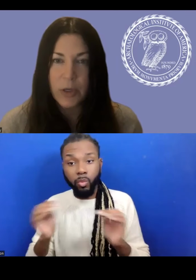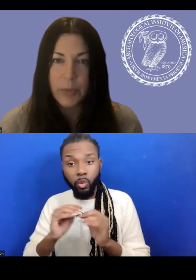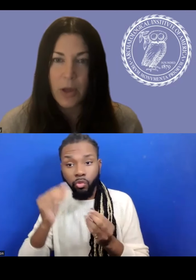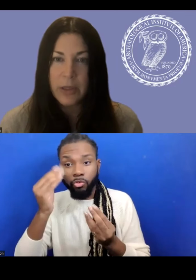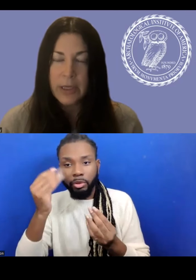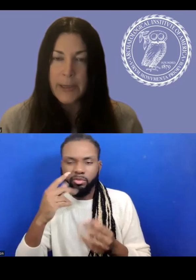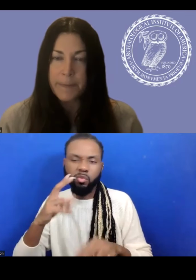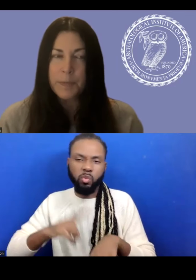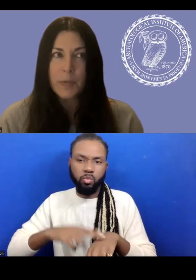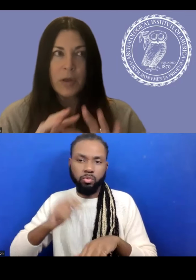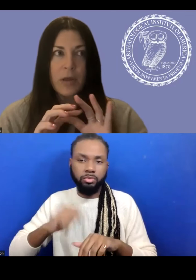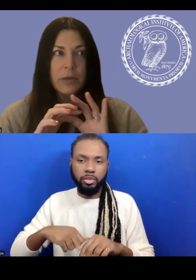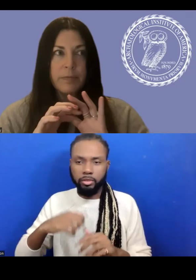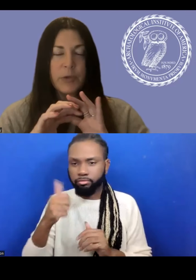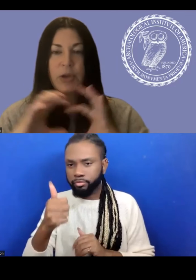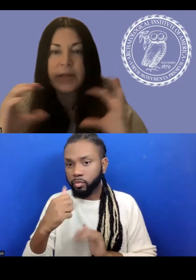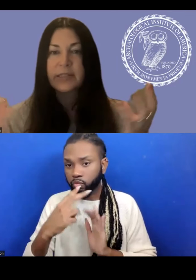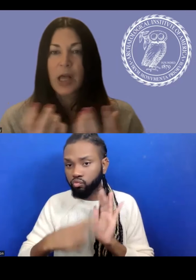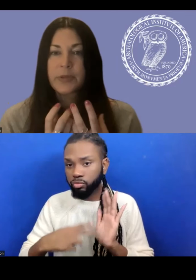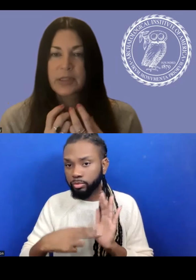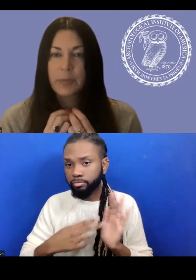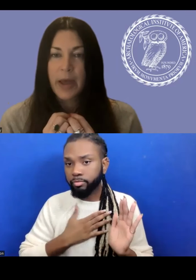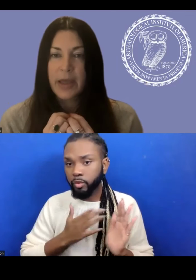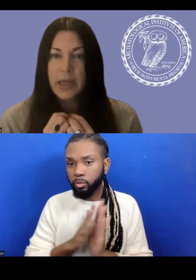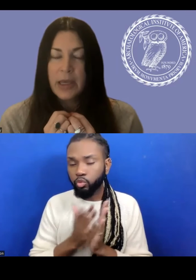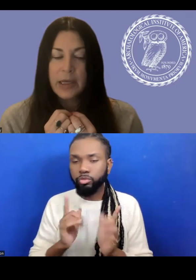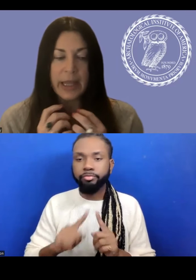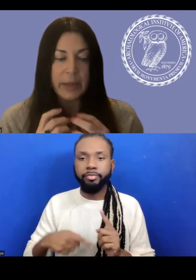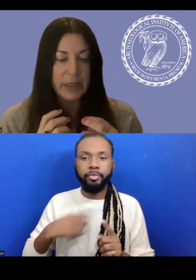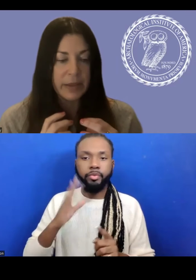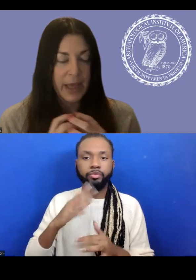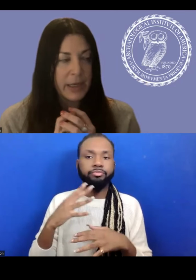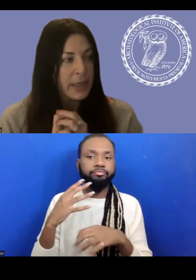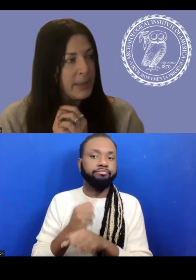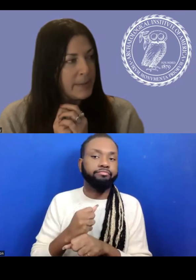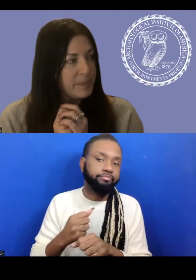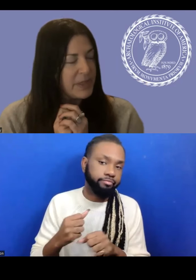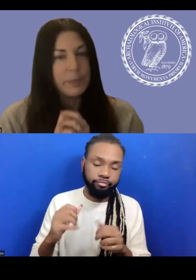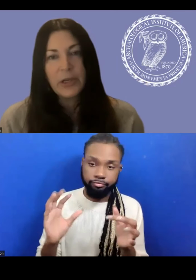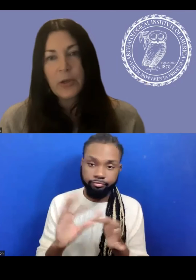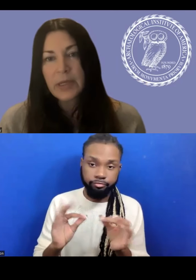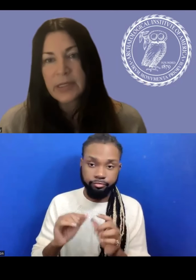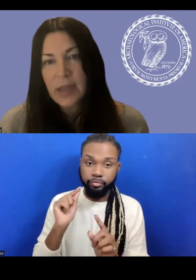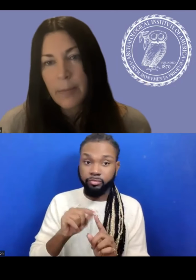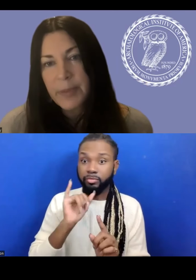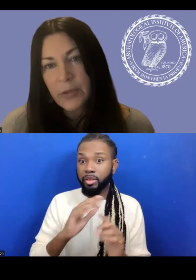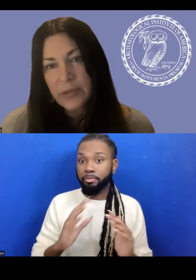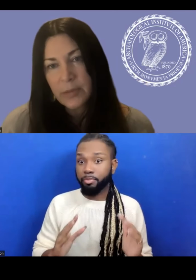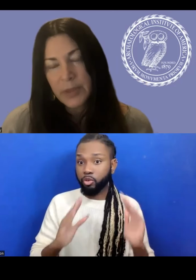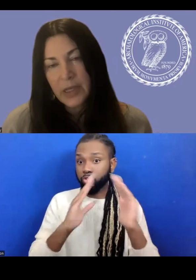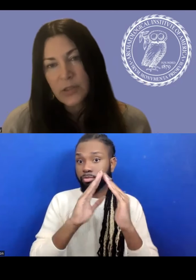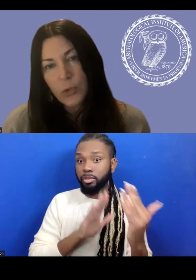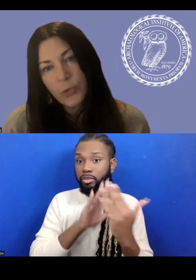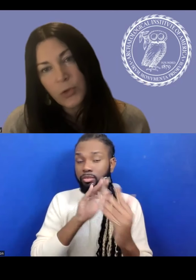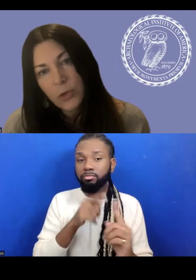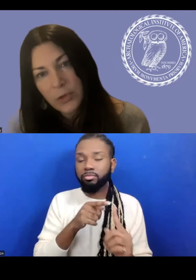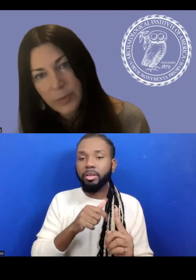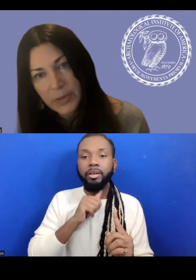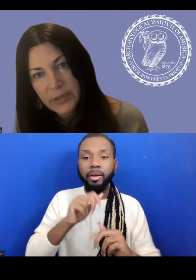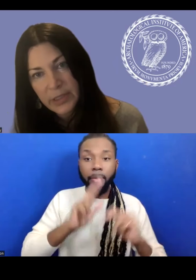the book, but I'll create a synopsis by claiming that this pyramid is not built because